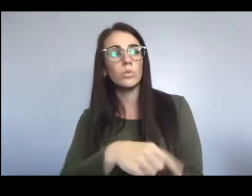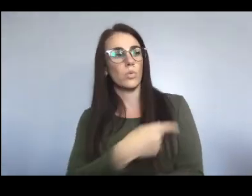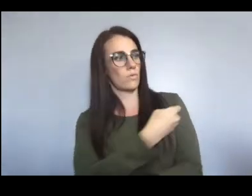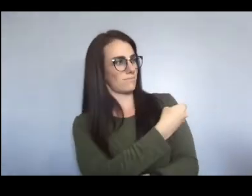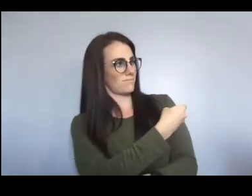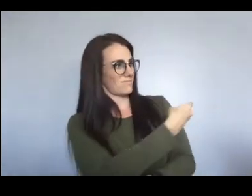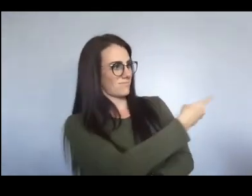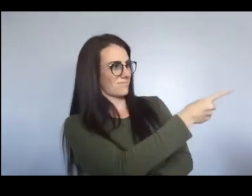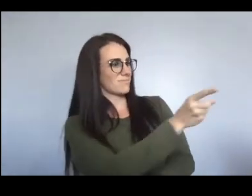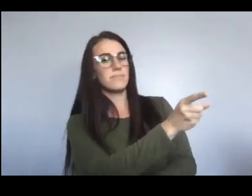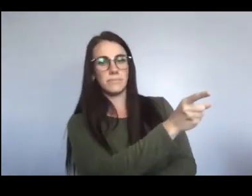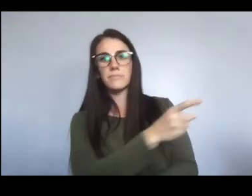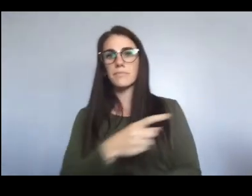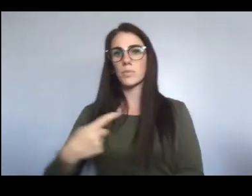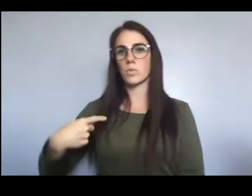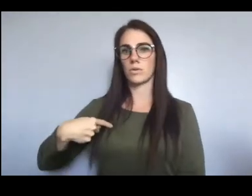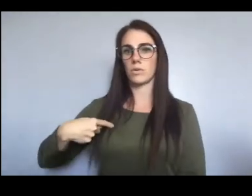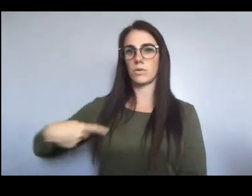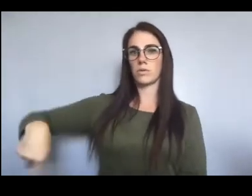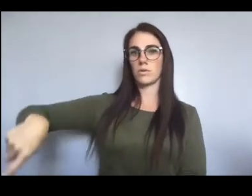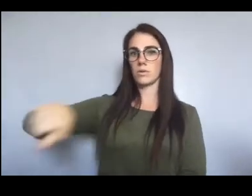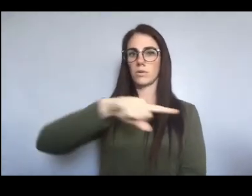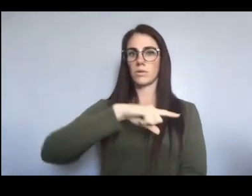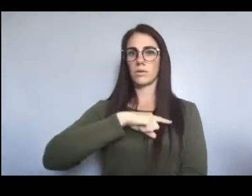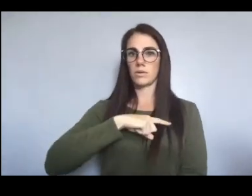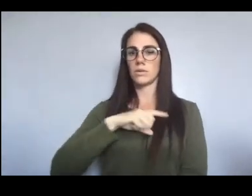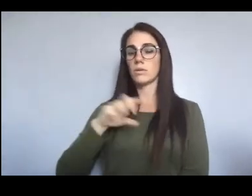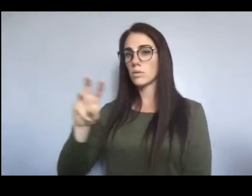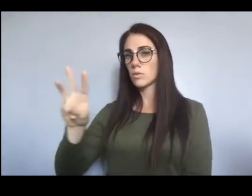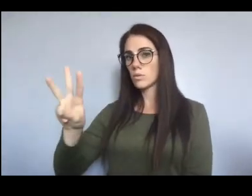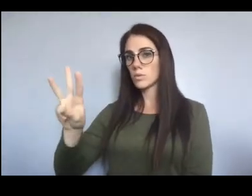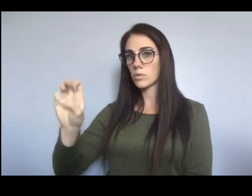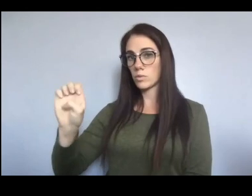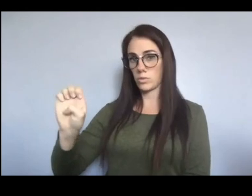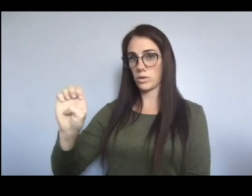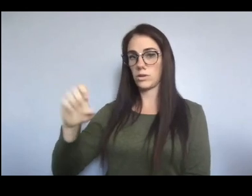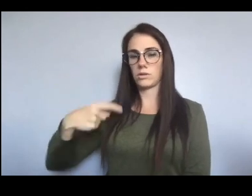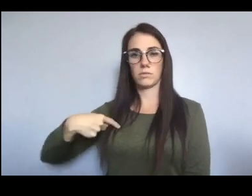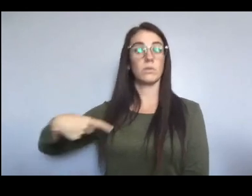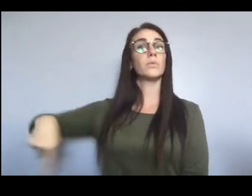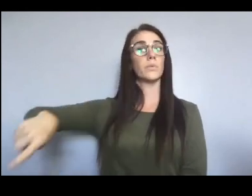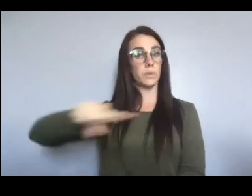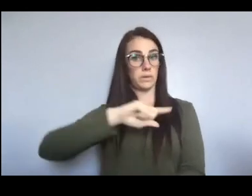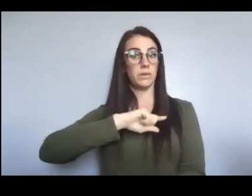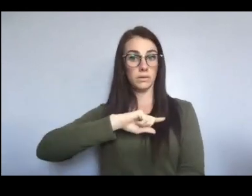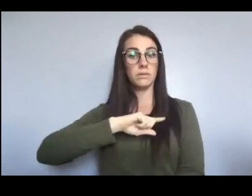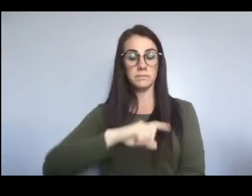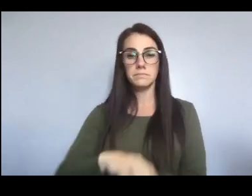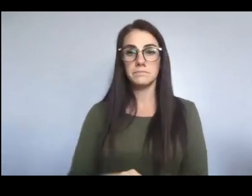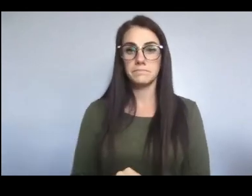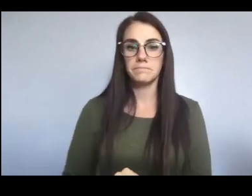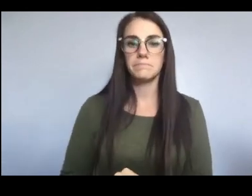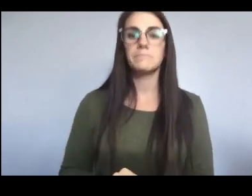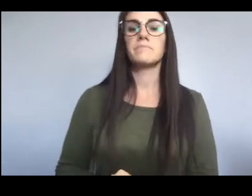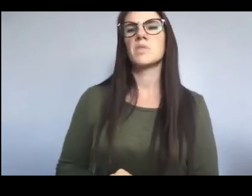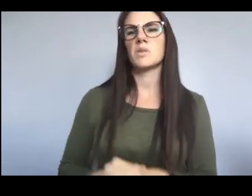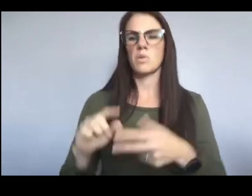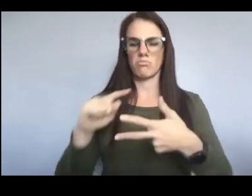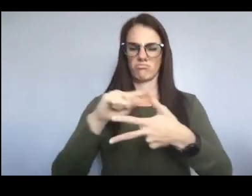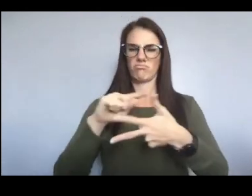Or I could use the concept of you all, or those people, or we, even that concept for we.